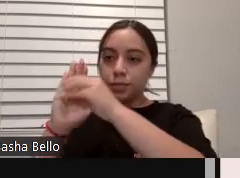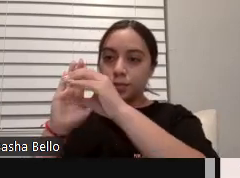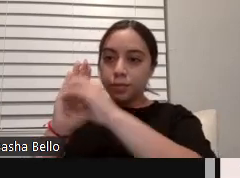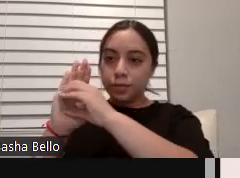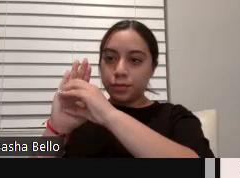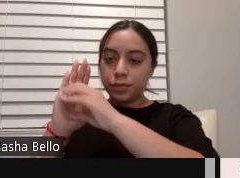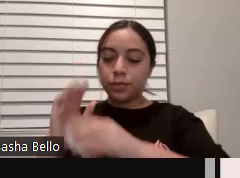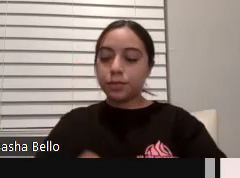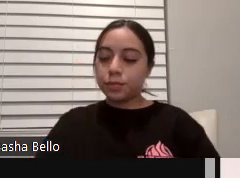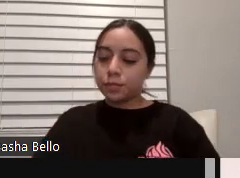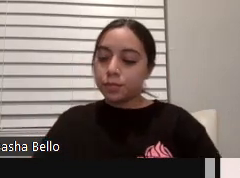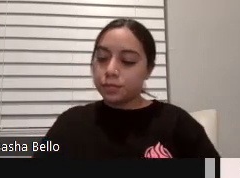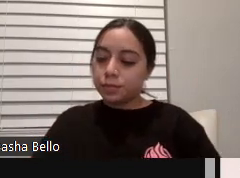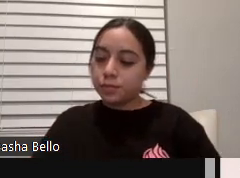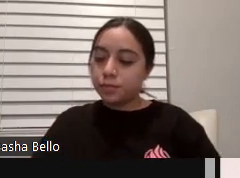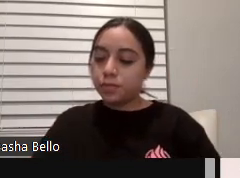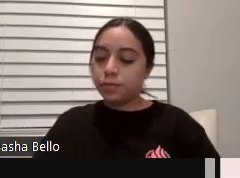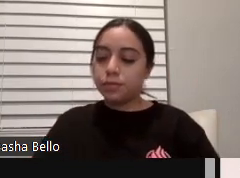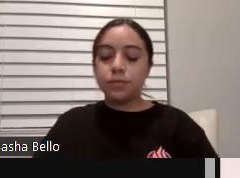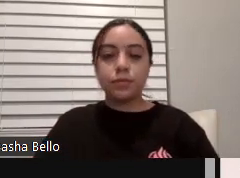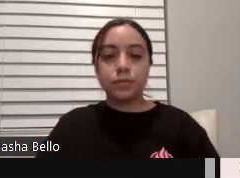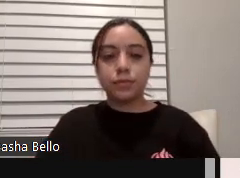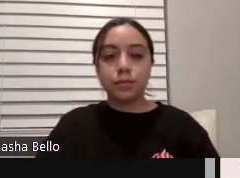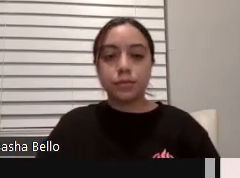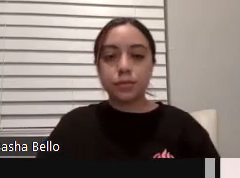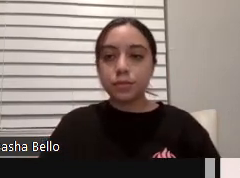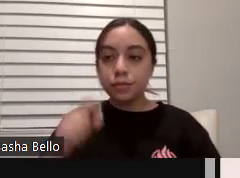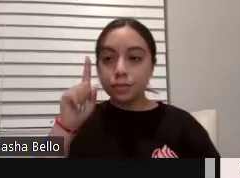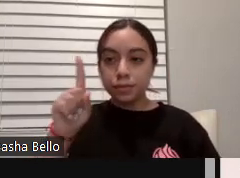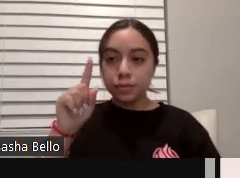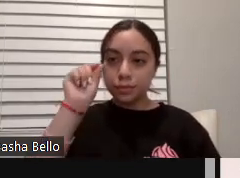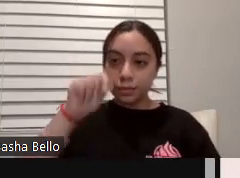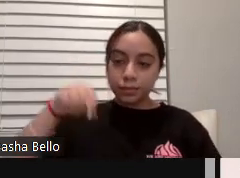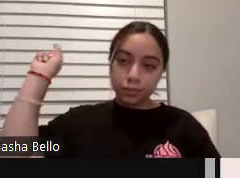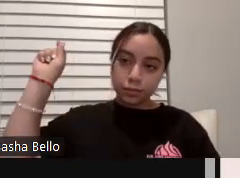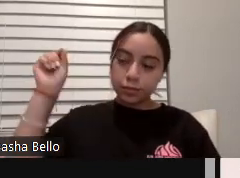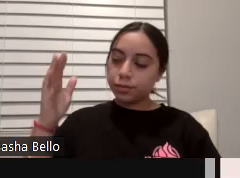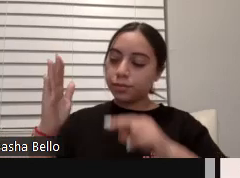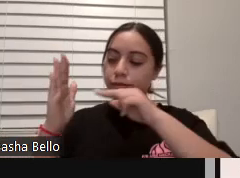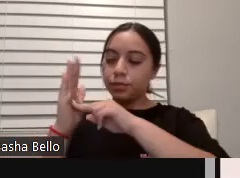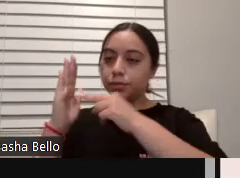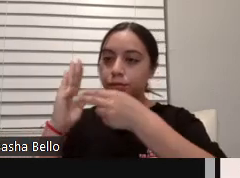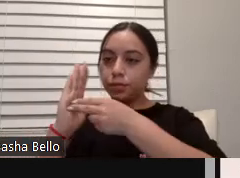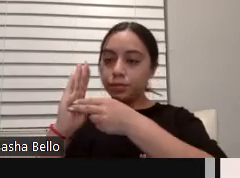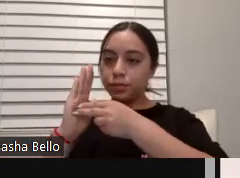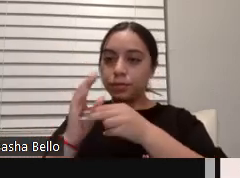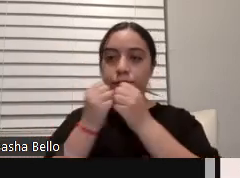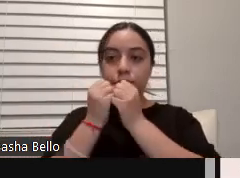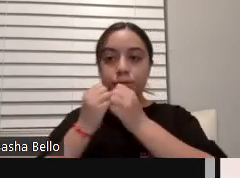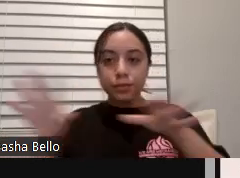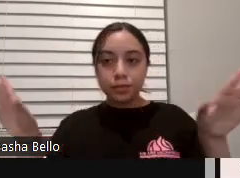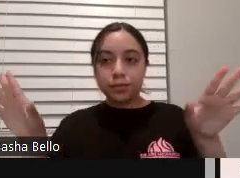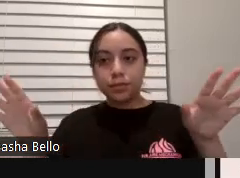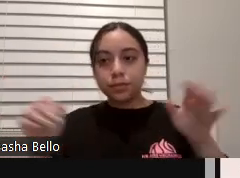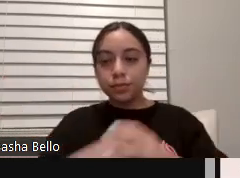have three statuses for a message. When you see a simple check, this means the message has been dispatched from